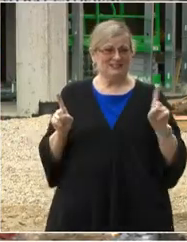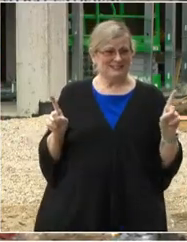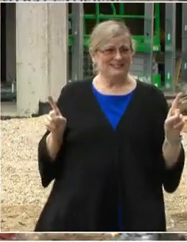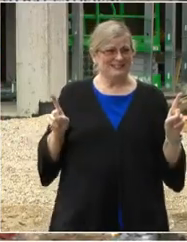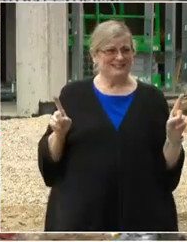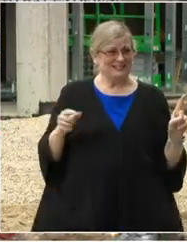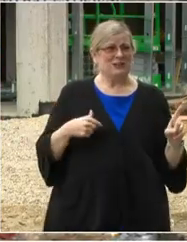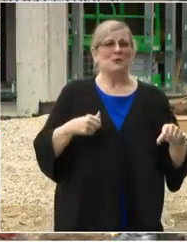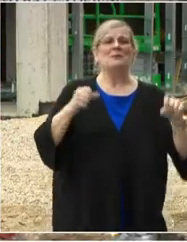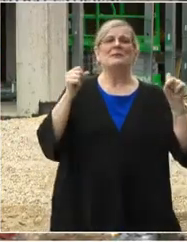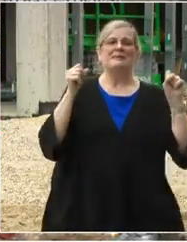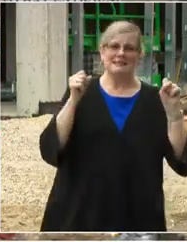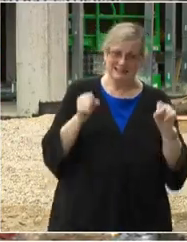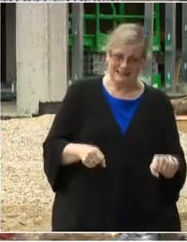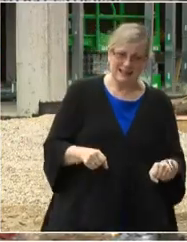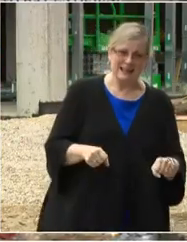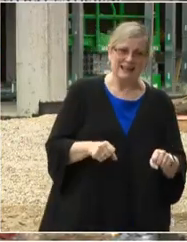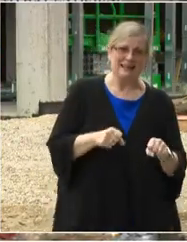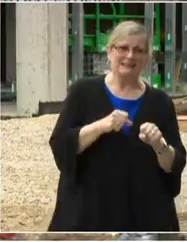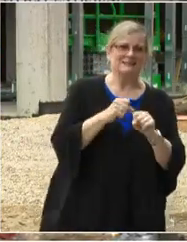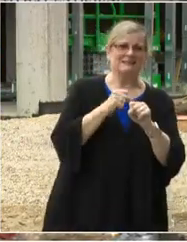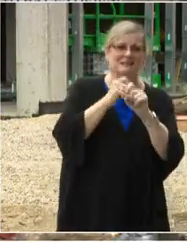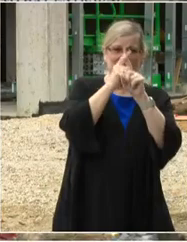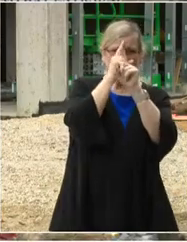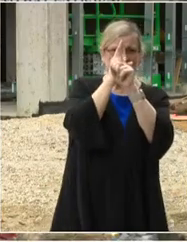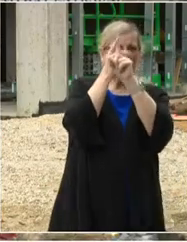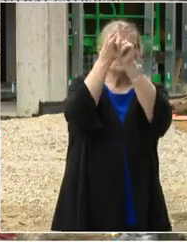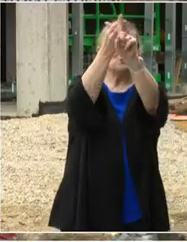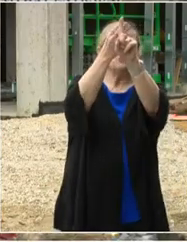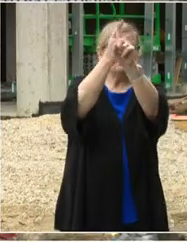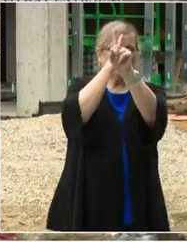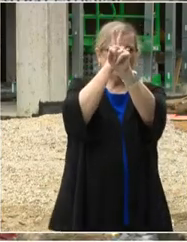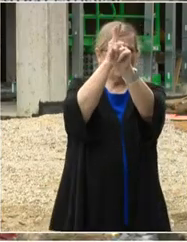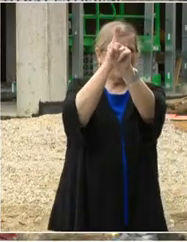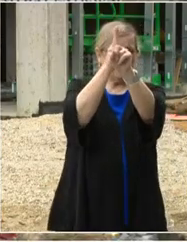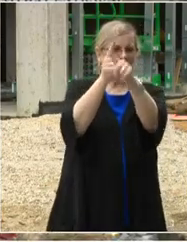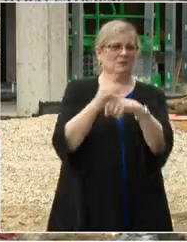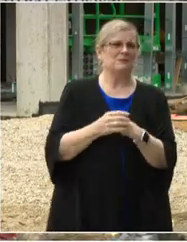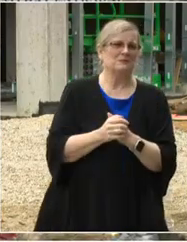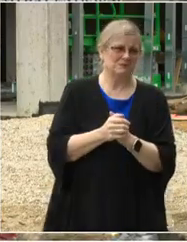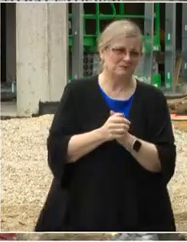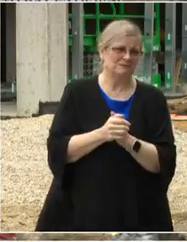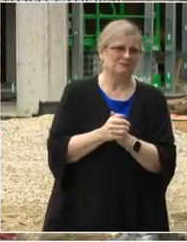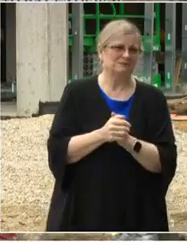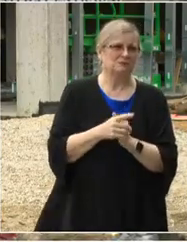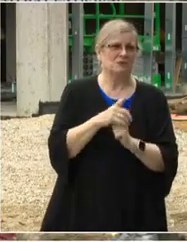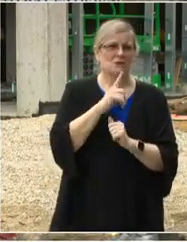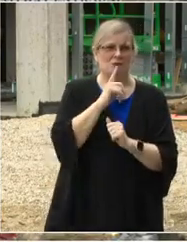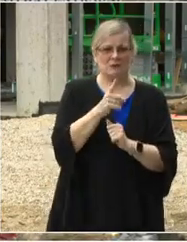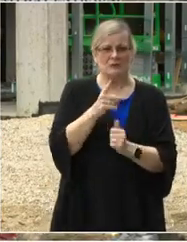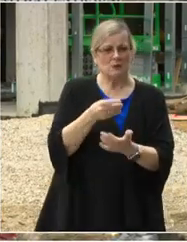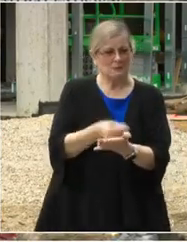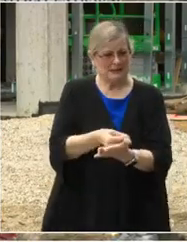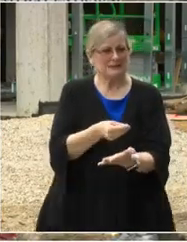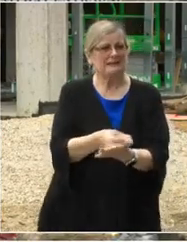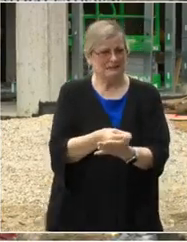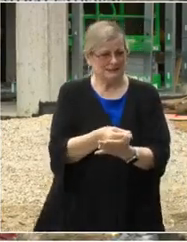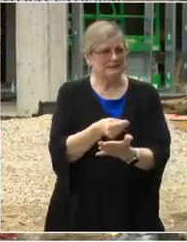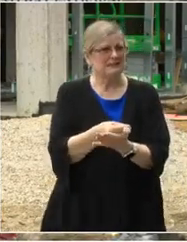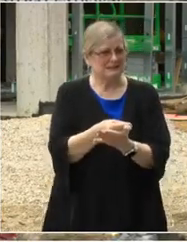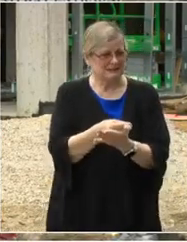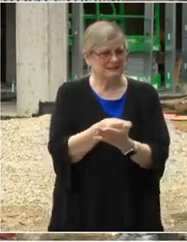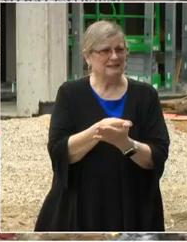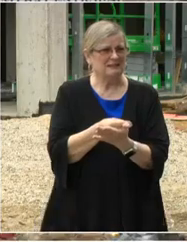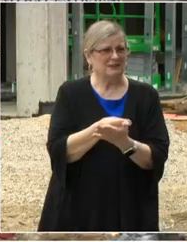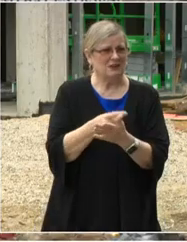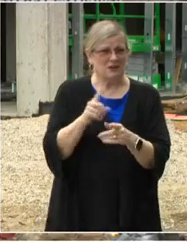achieve our affordable housing goals. And we need to know that that's real money. There are real projects. There's real pipeline there. So when I reach out